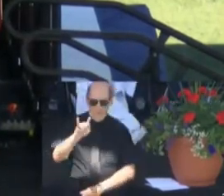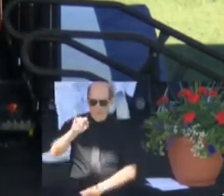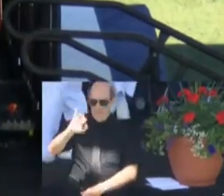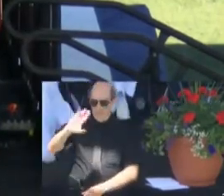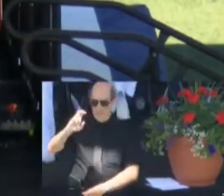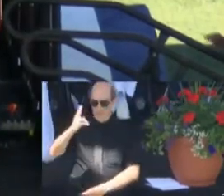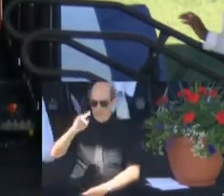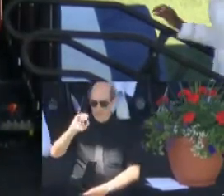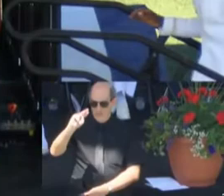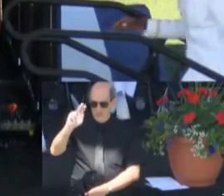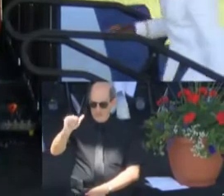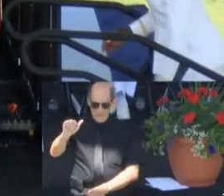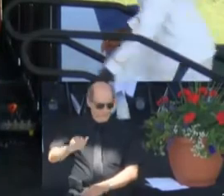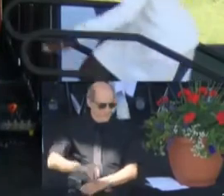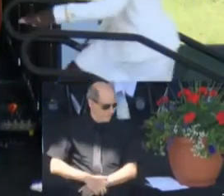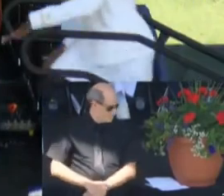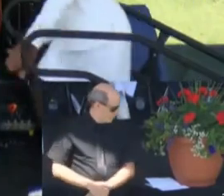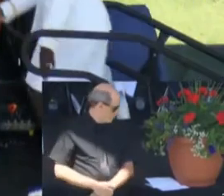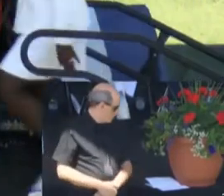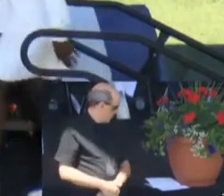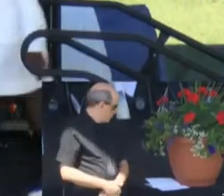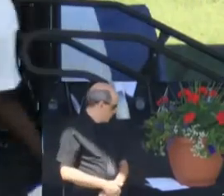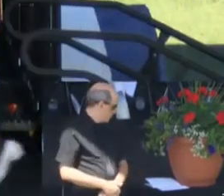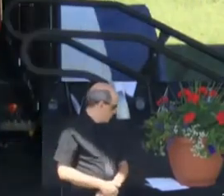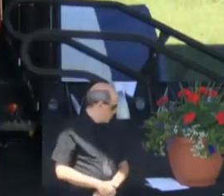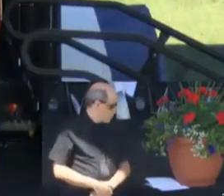Tashina Brianna Carman.